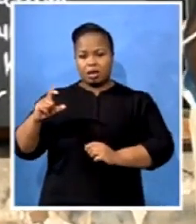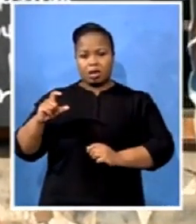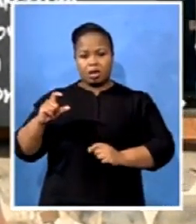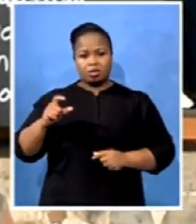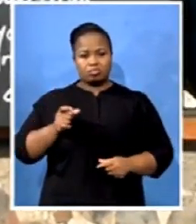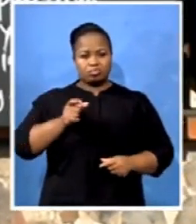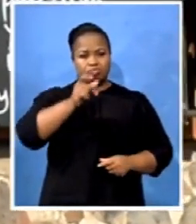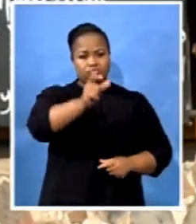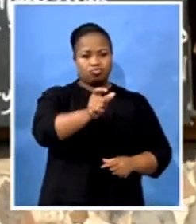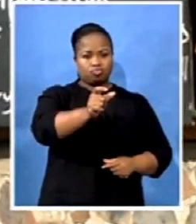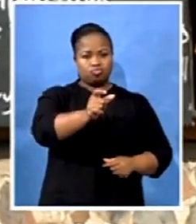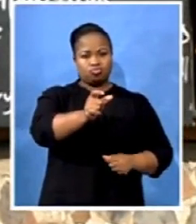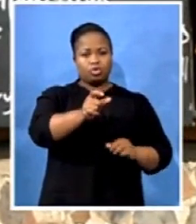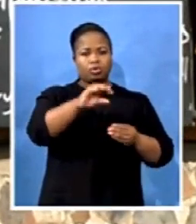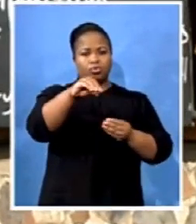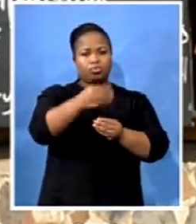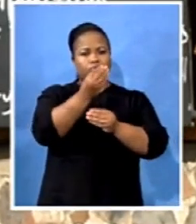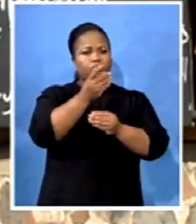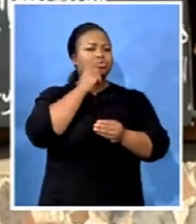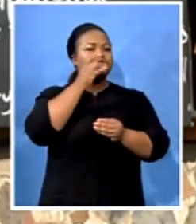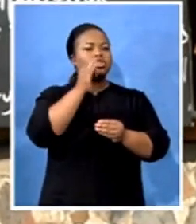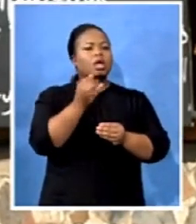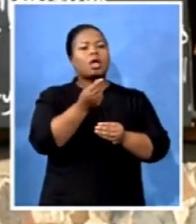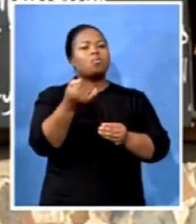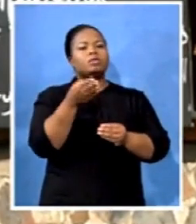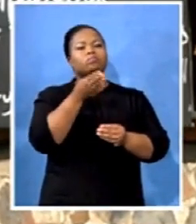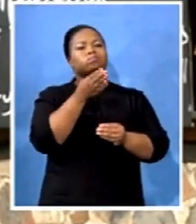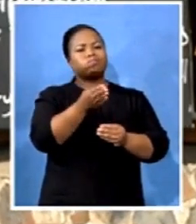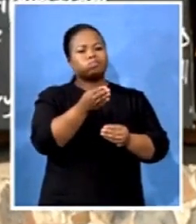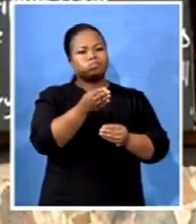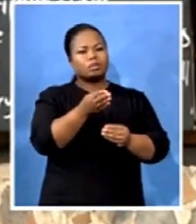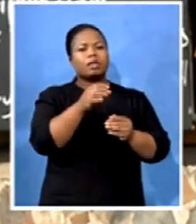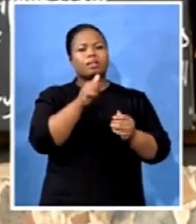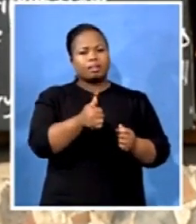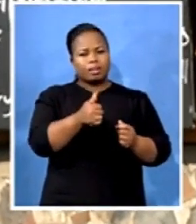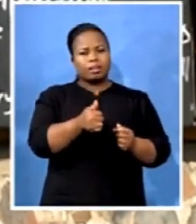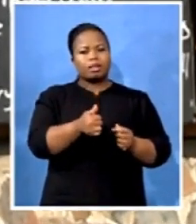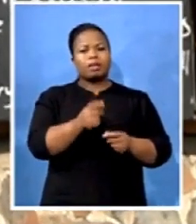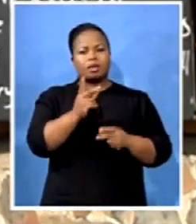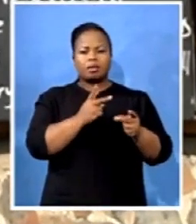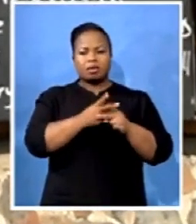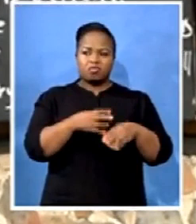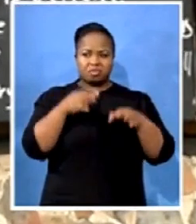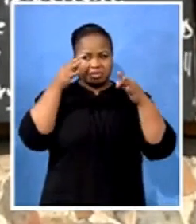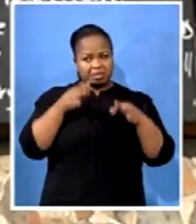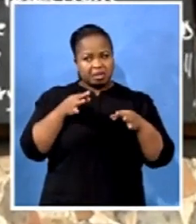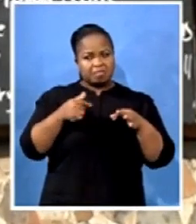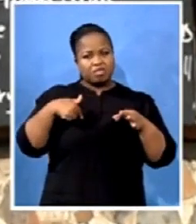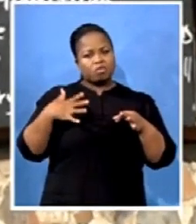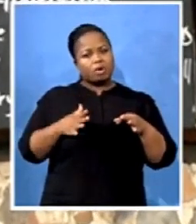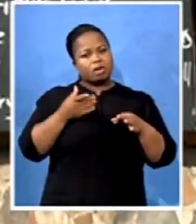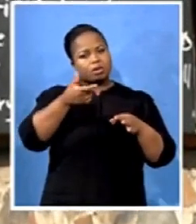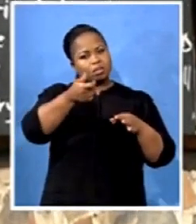check balance, and they can also then, through that swiping, decide whether they want to withdraw money or they want to buy goods with